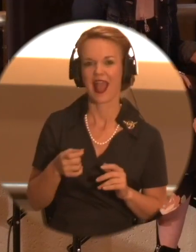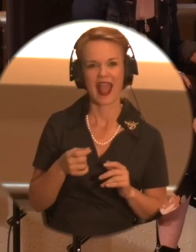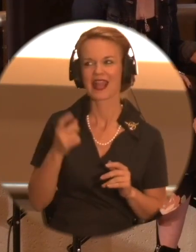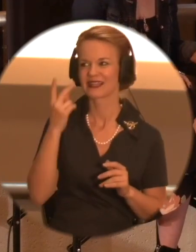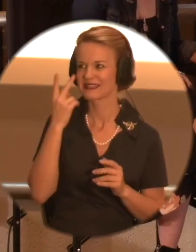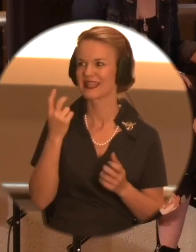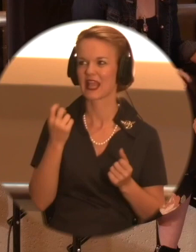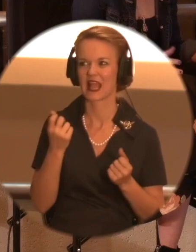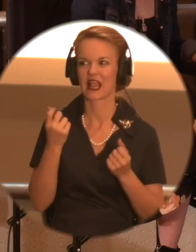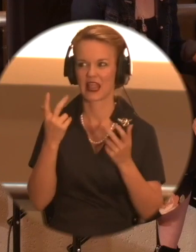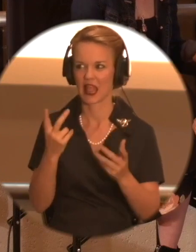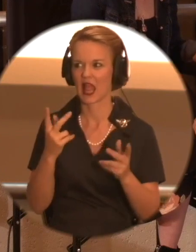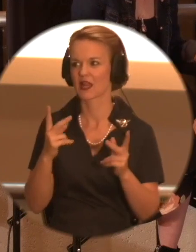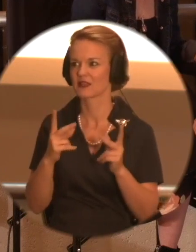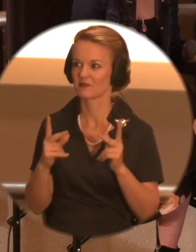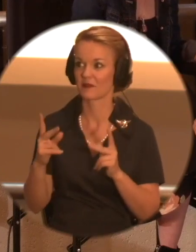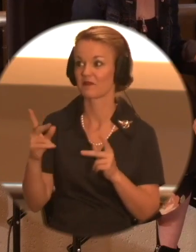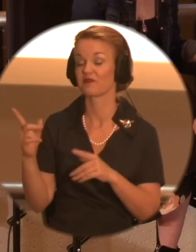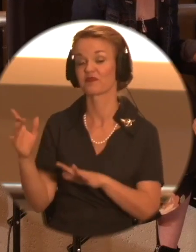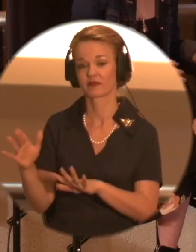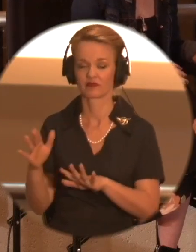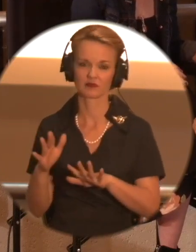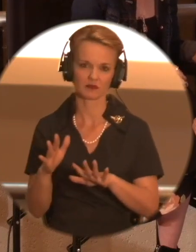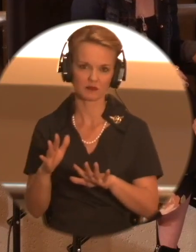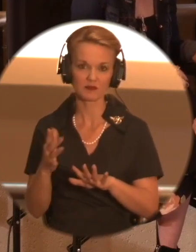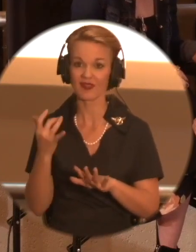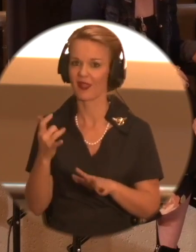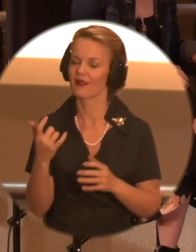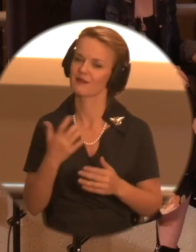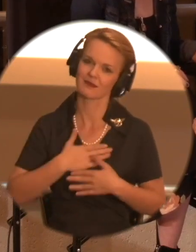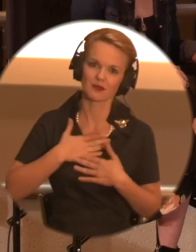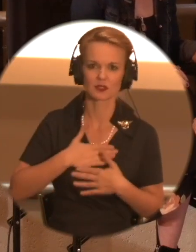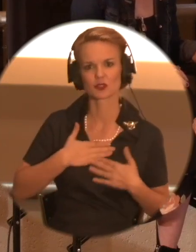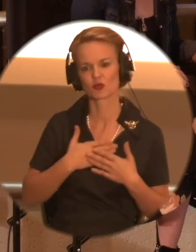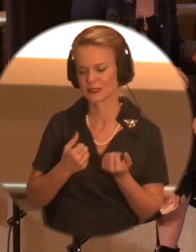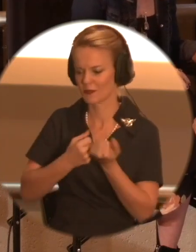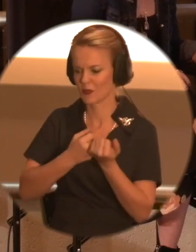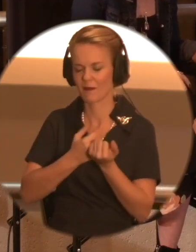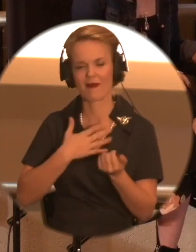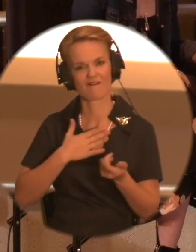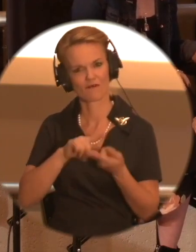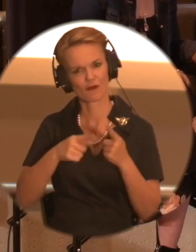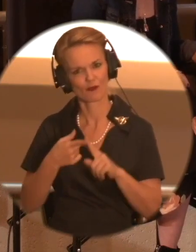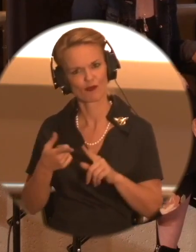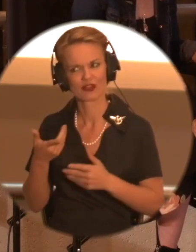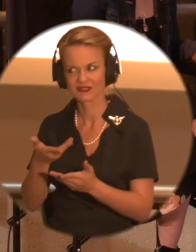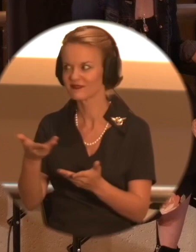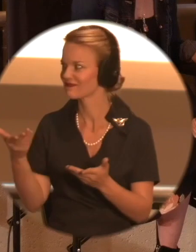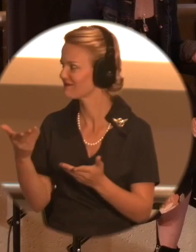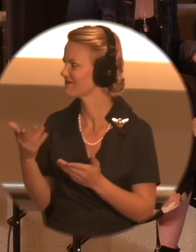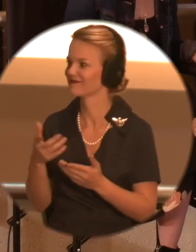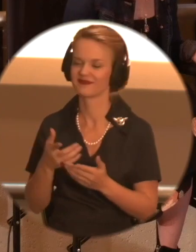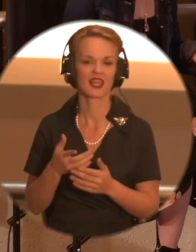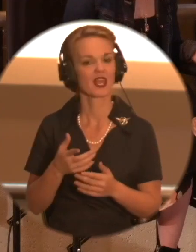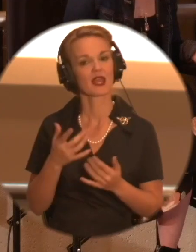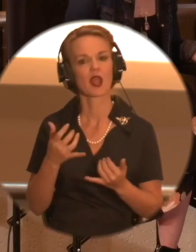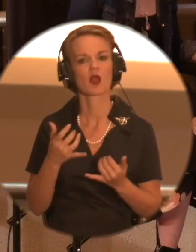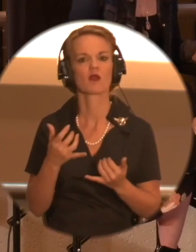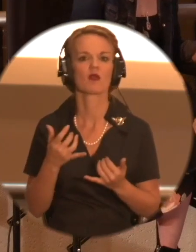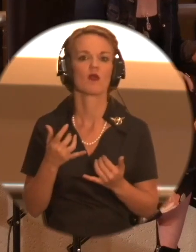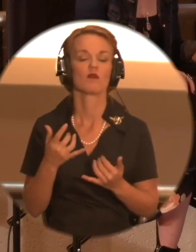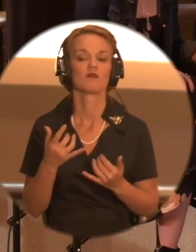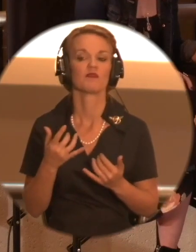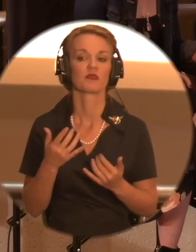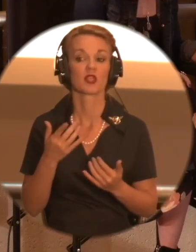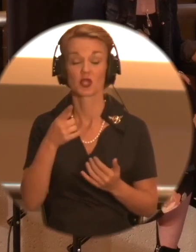I'm not a big Invader Zim person, but again, I love supporting my friends who love these things. So what kind of things that on the floor that